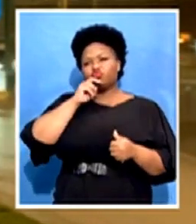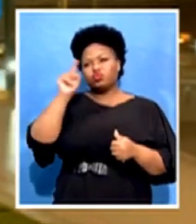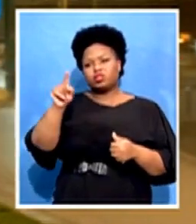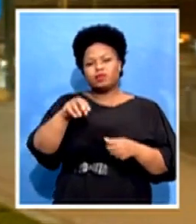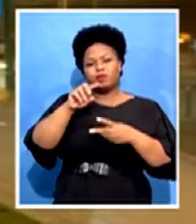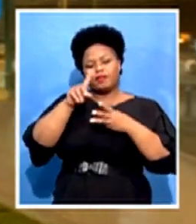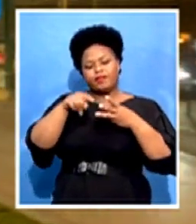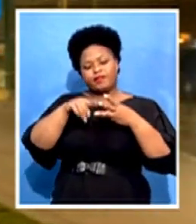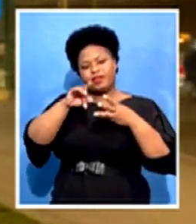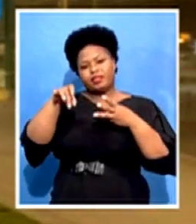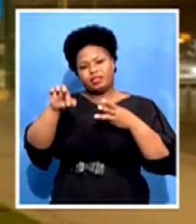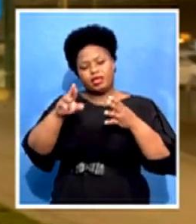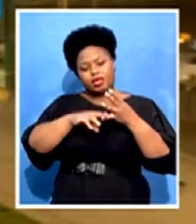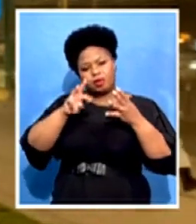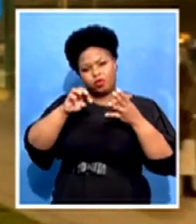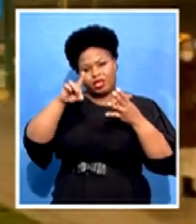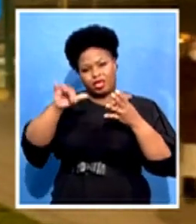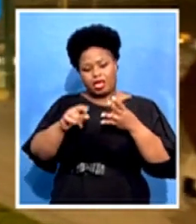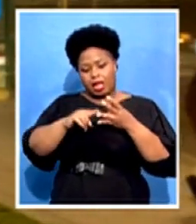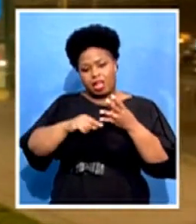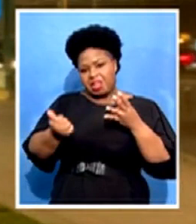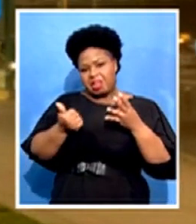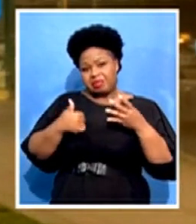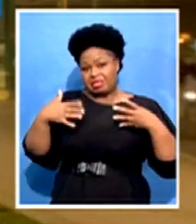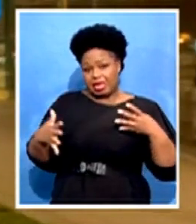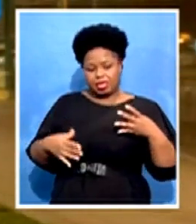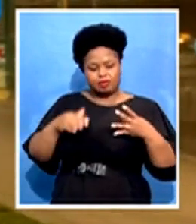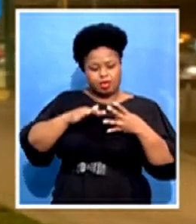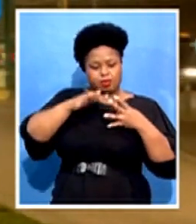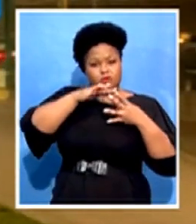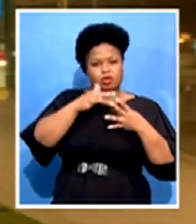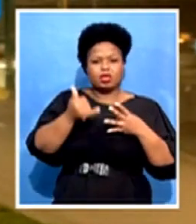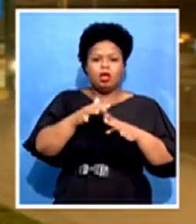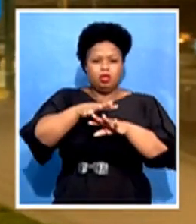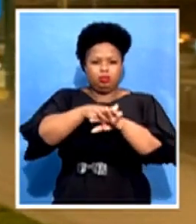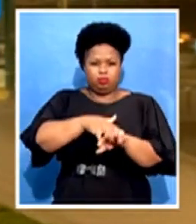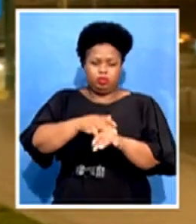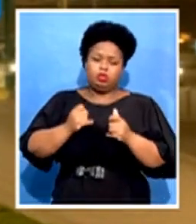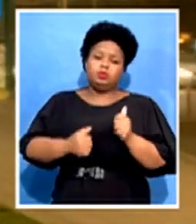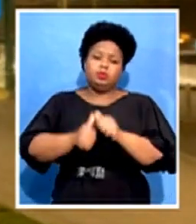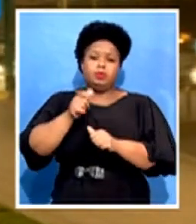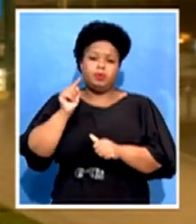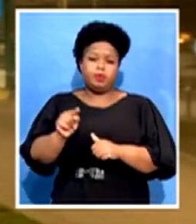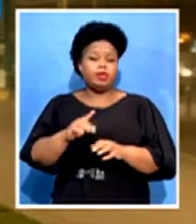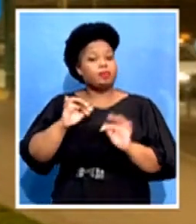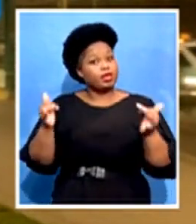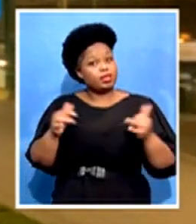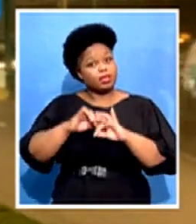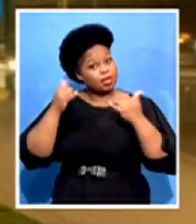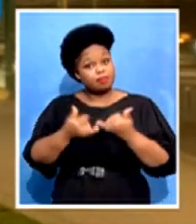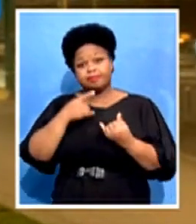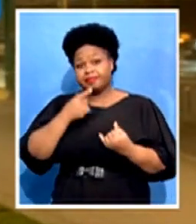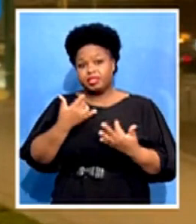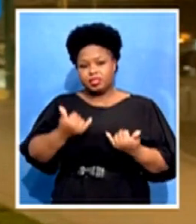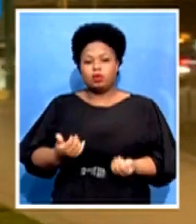rollout of this vaccine is expected to be slower than first hoped, with the company saying it's having supply chain problems. It